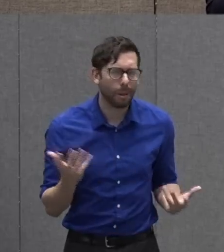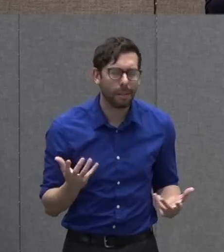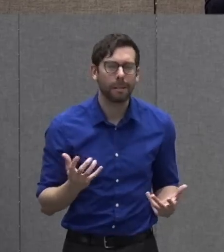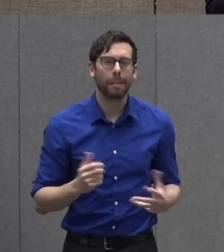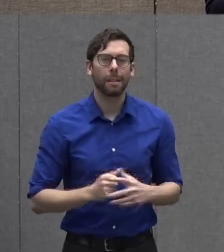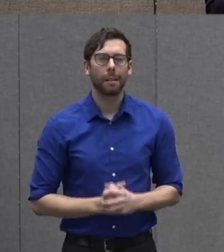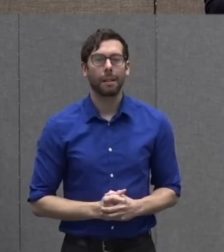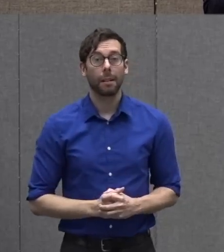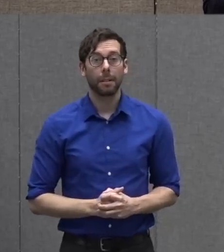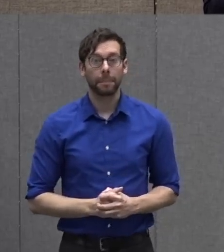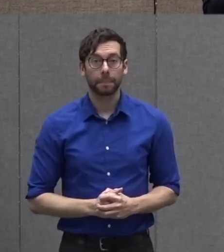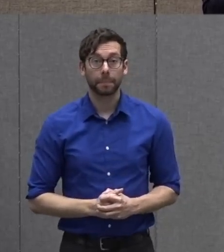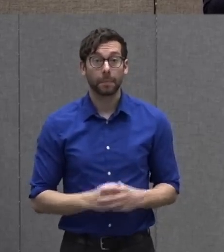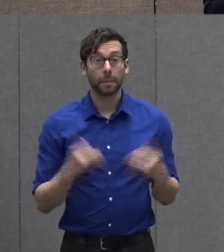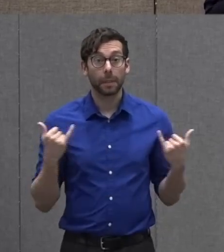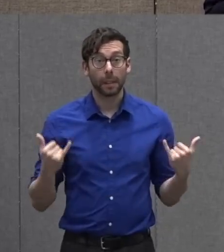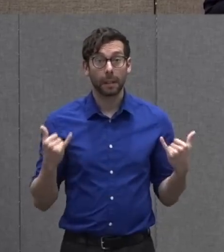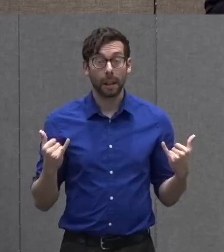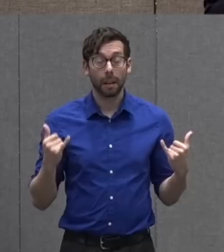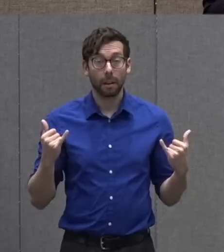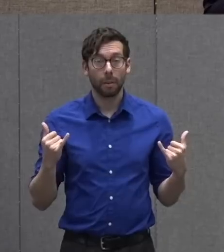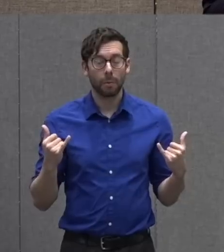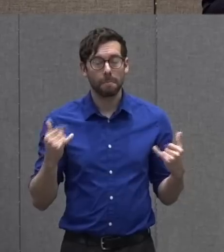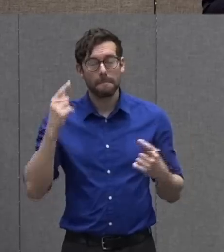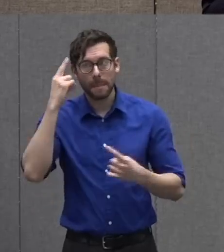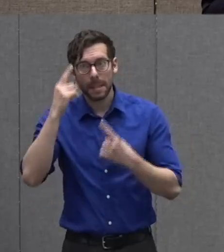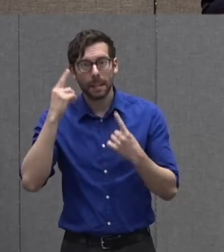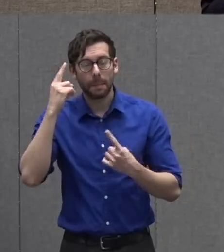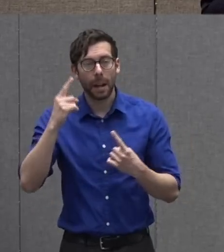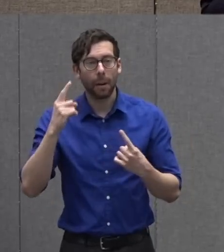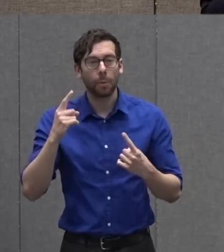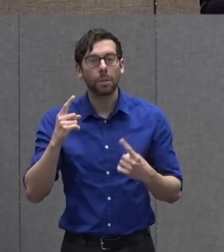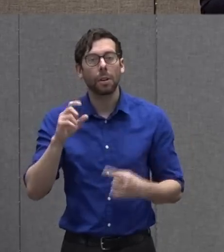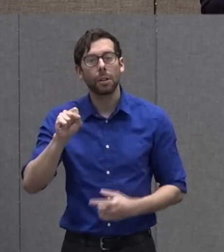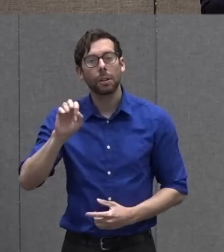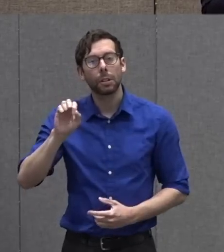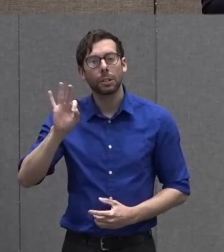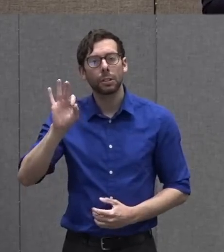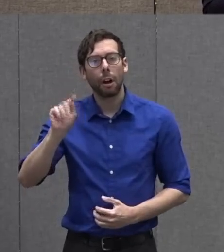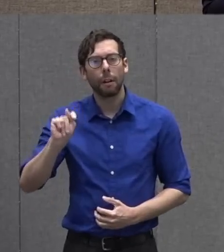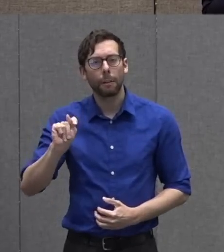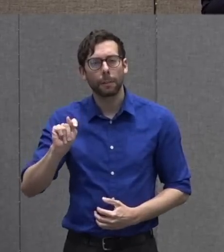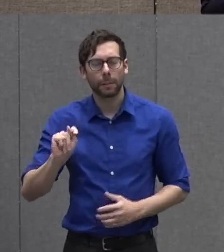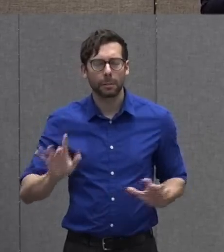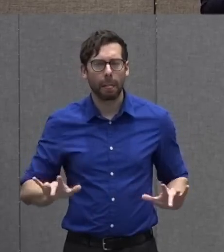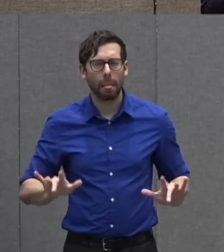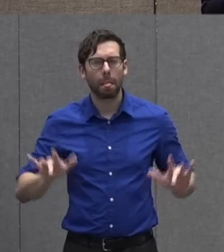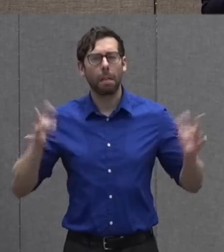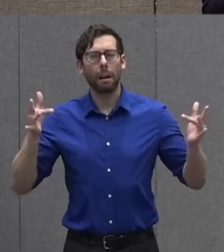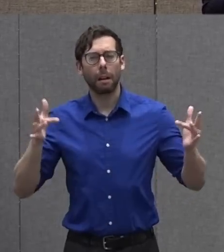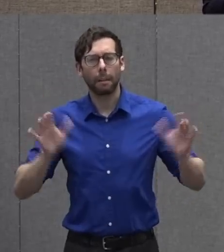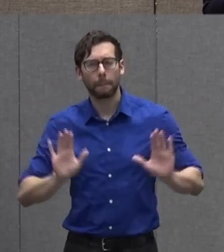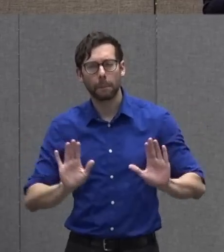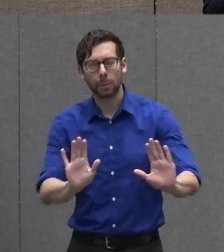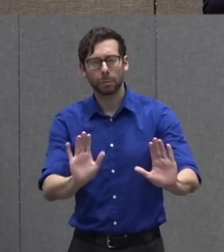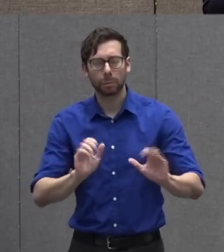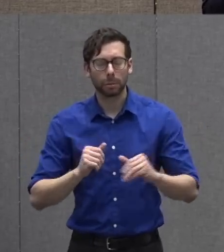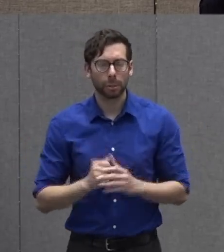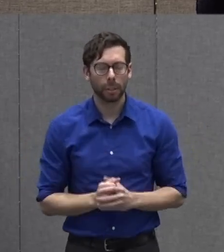Compare that now to a soft push. What would that look like? What would that feel